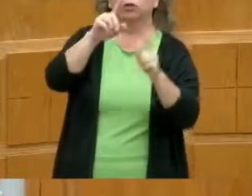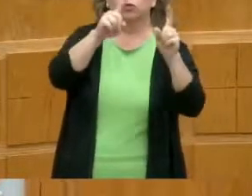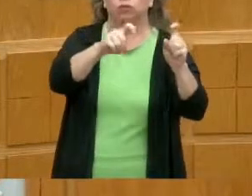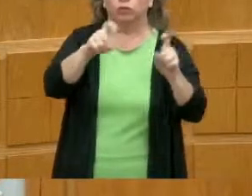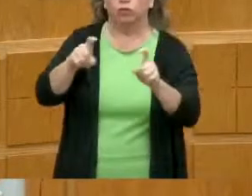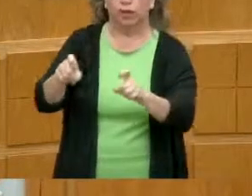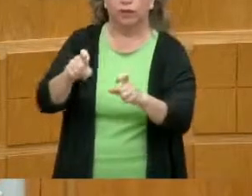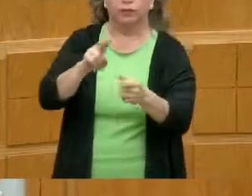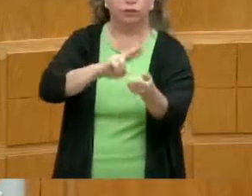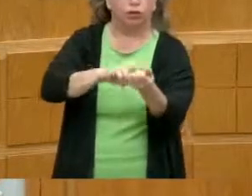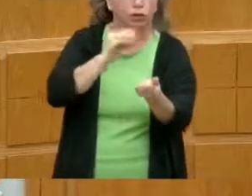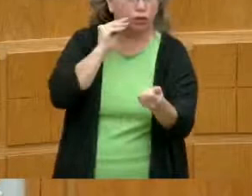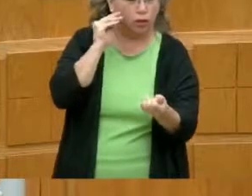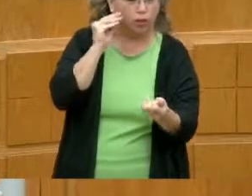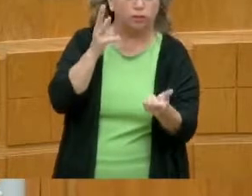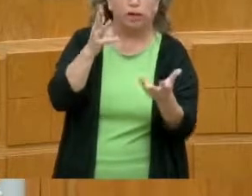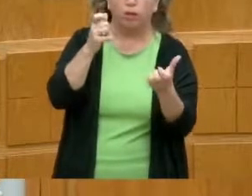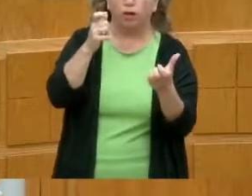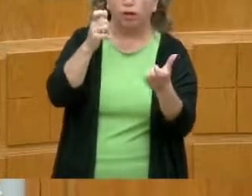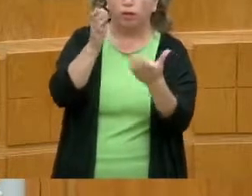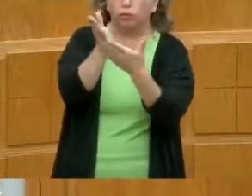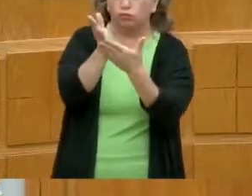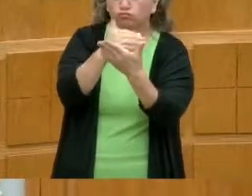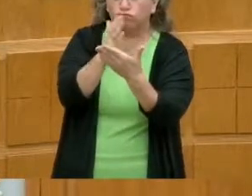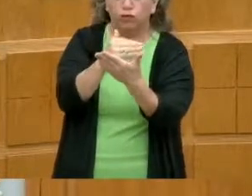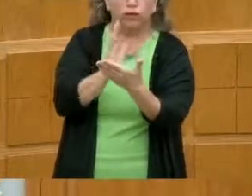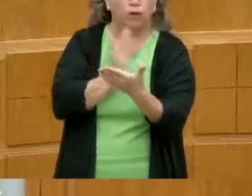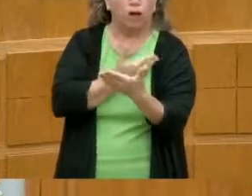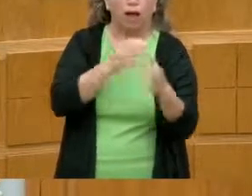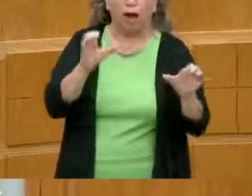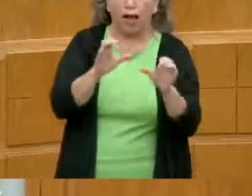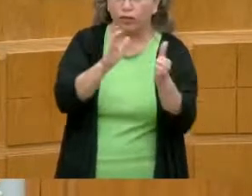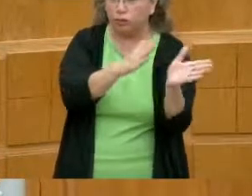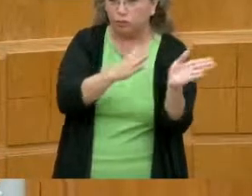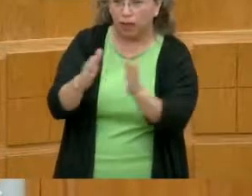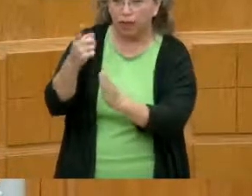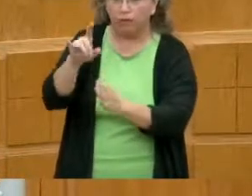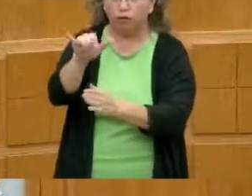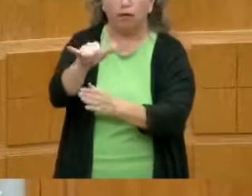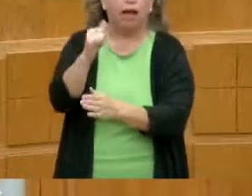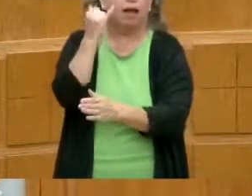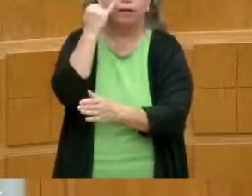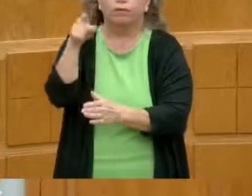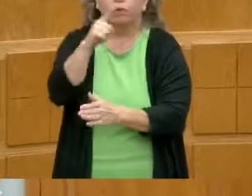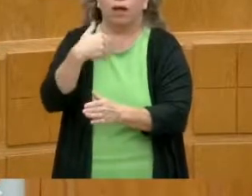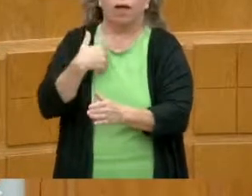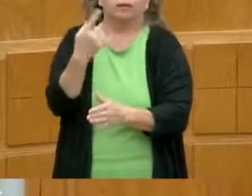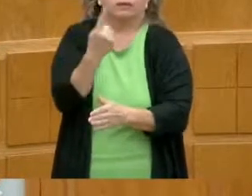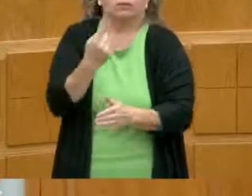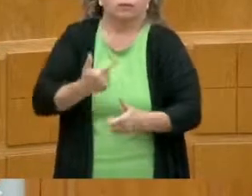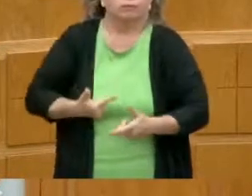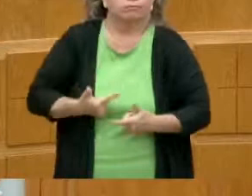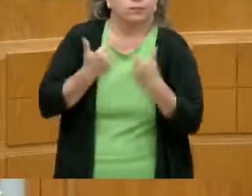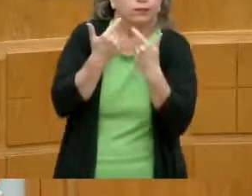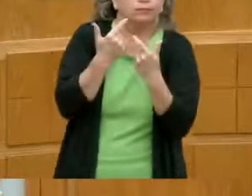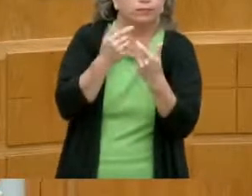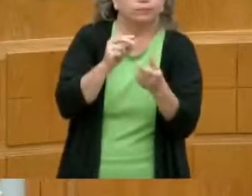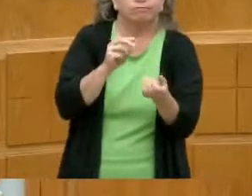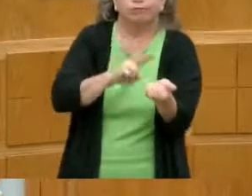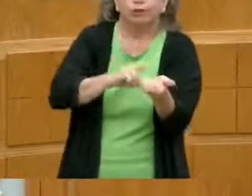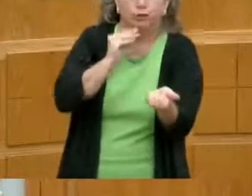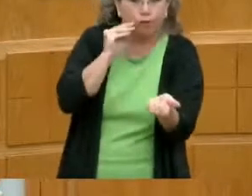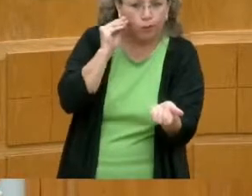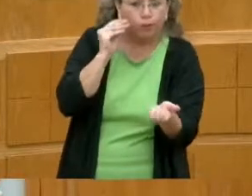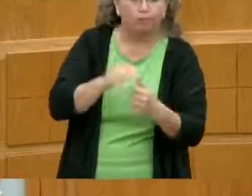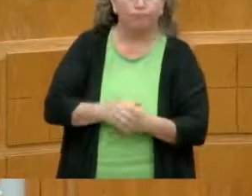so they'll know in case they have loved ones at the nursing homes or in case somebody at a nursing home is watching today. And then thirdly, the